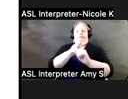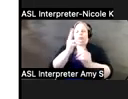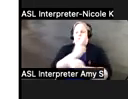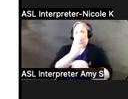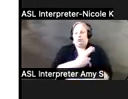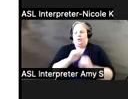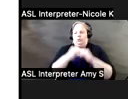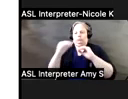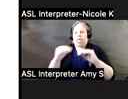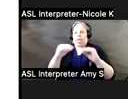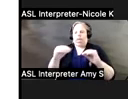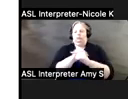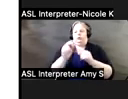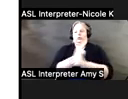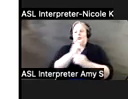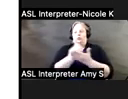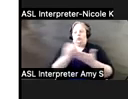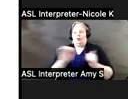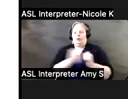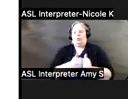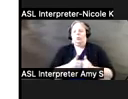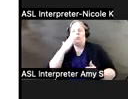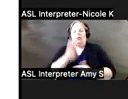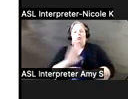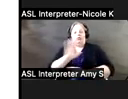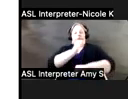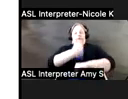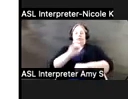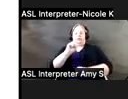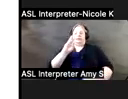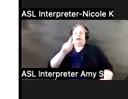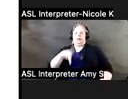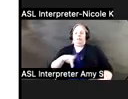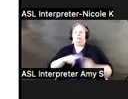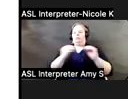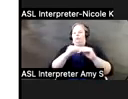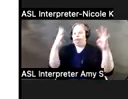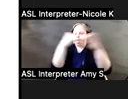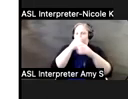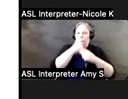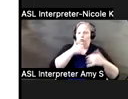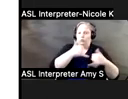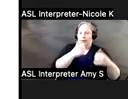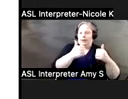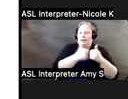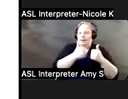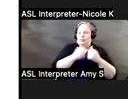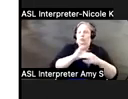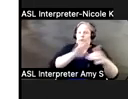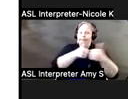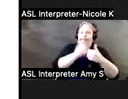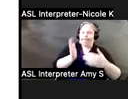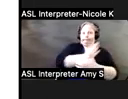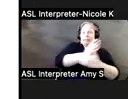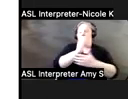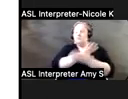we train them on how to use this adaptive equipment. Because their setup's going to be a lot more complex if they want to play some of these more complex video games versus if they just want to play some